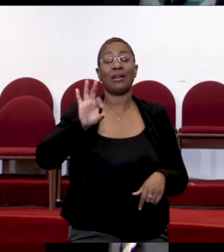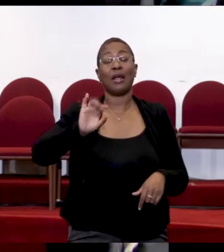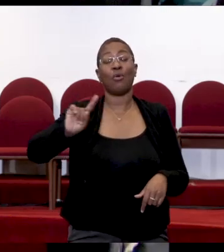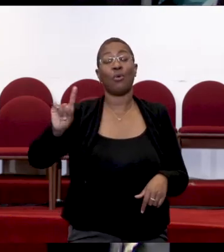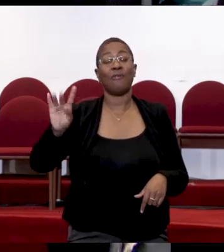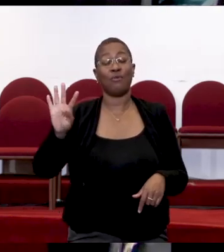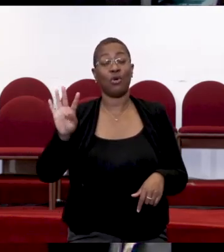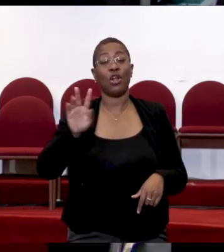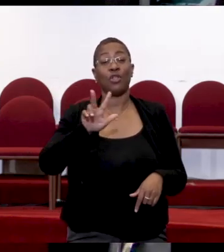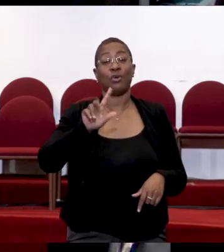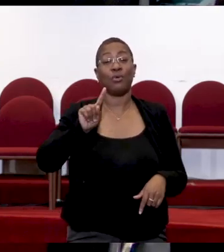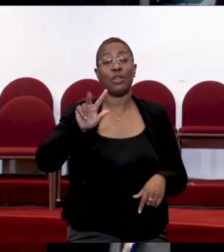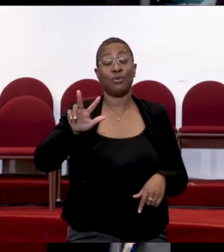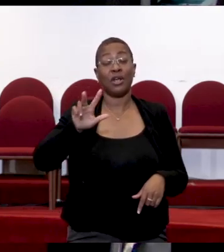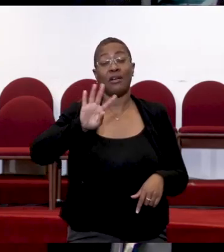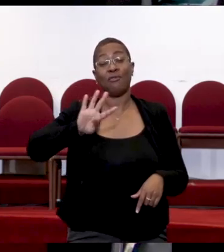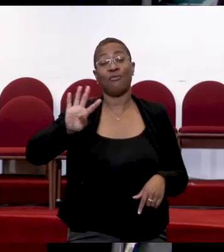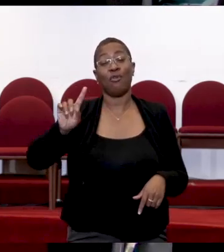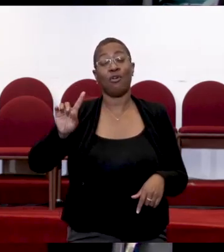313-444-9114.